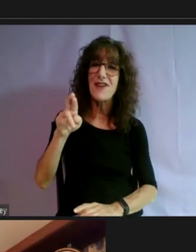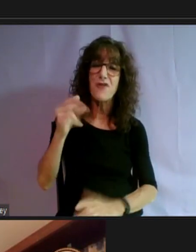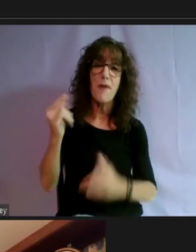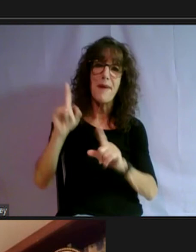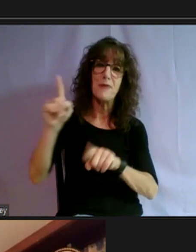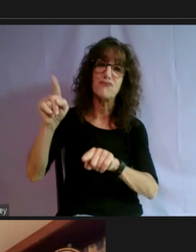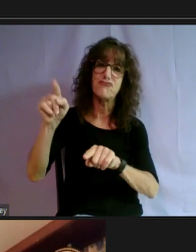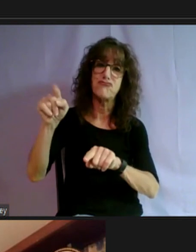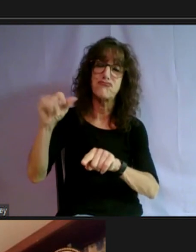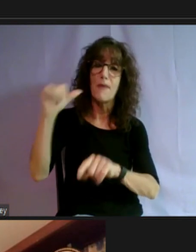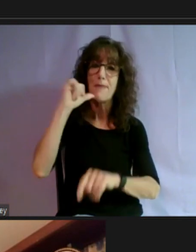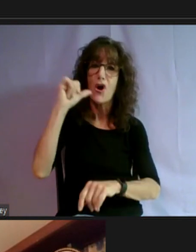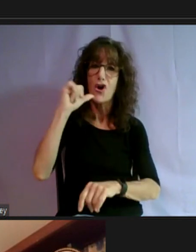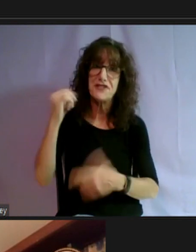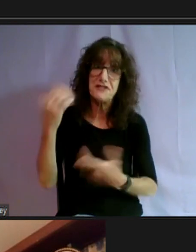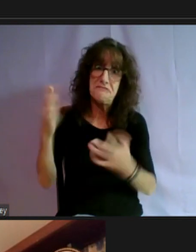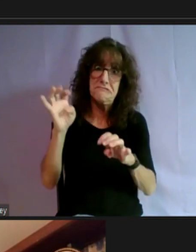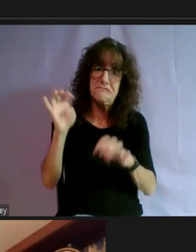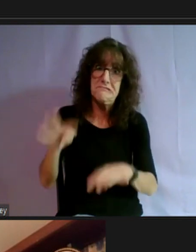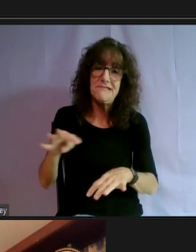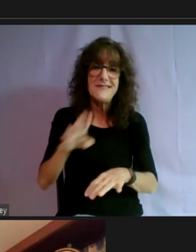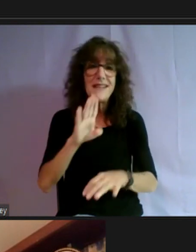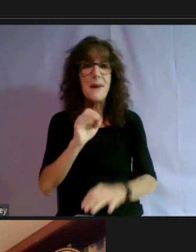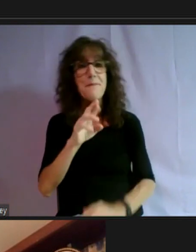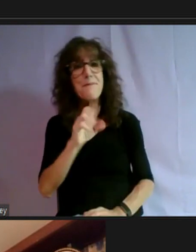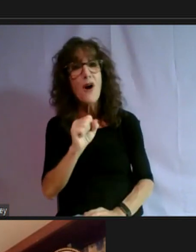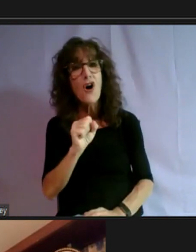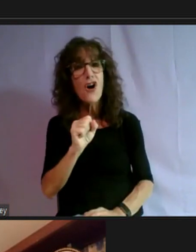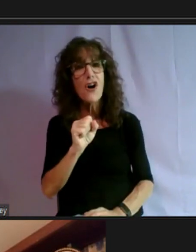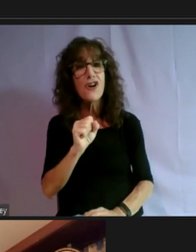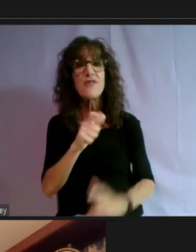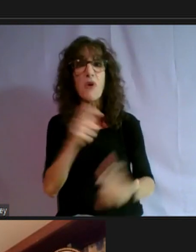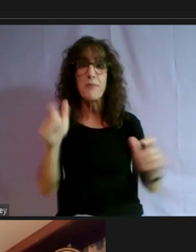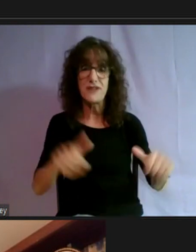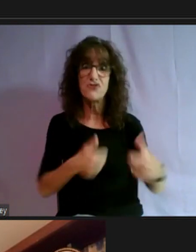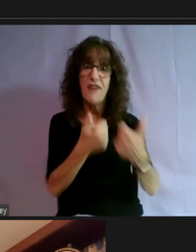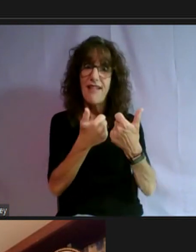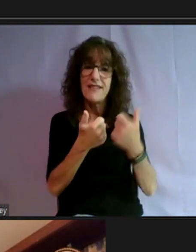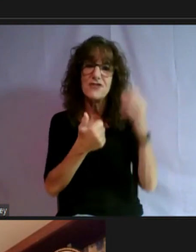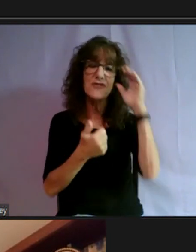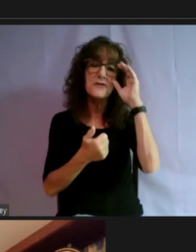Yeah, bars are a big challenge.